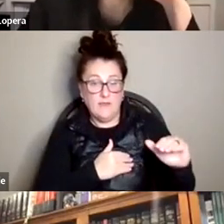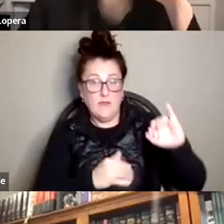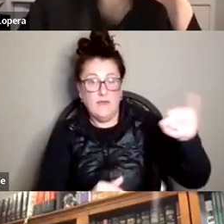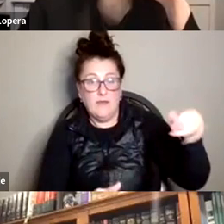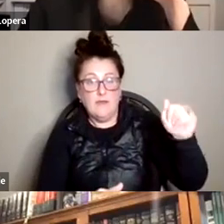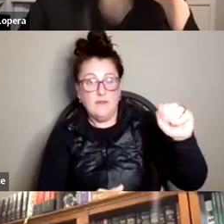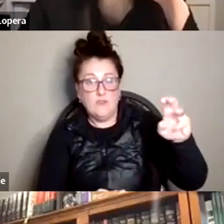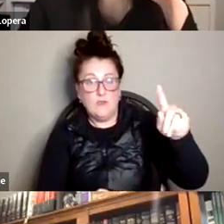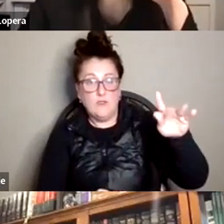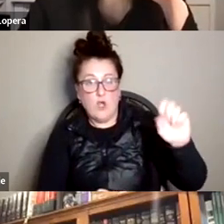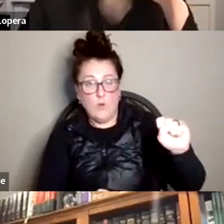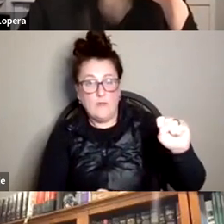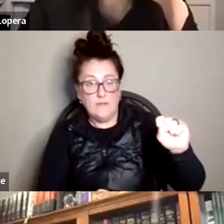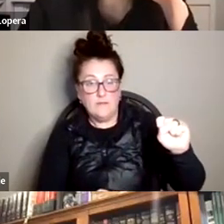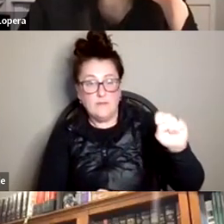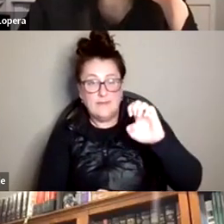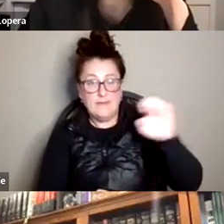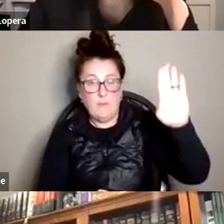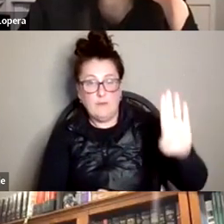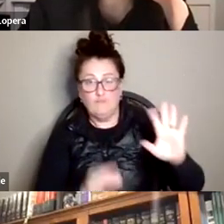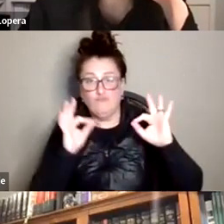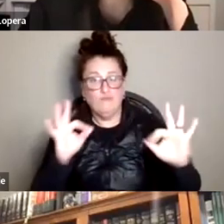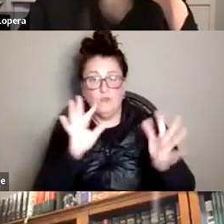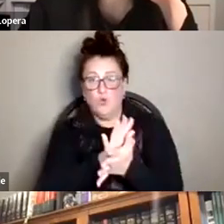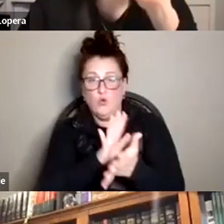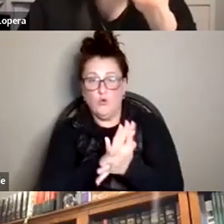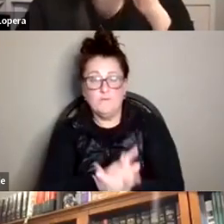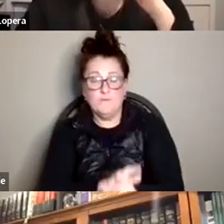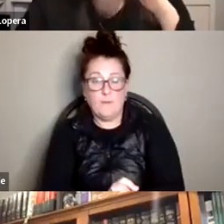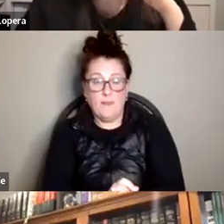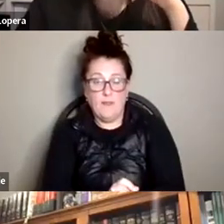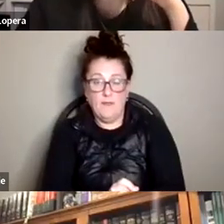Otis School in East Boston, and it's an excellent school.